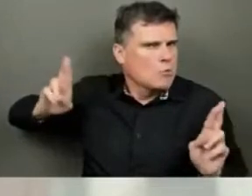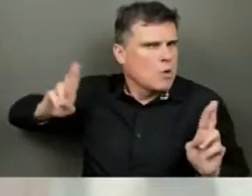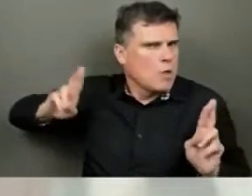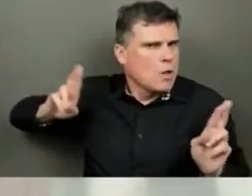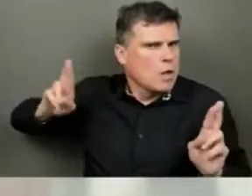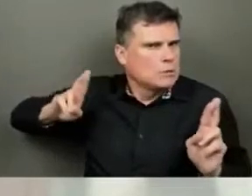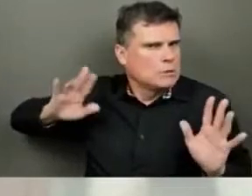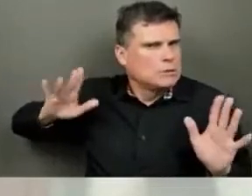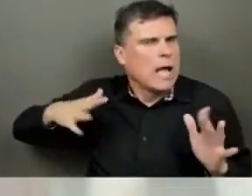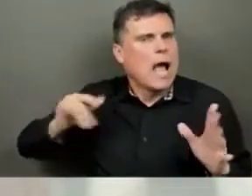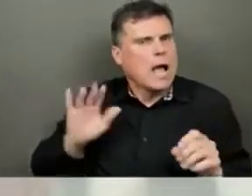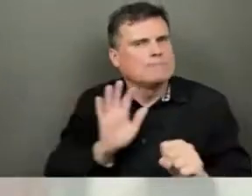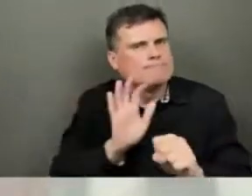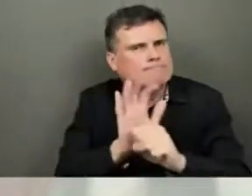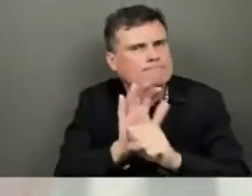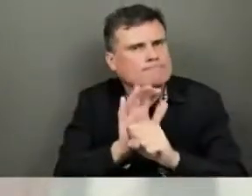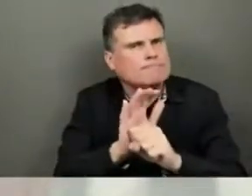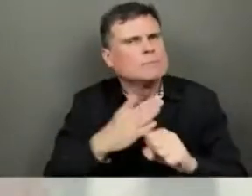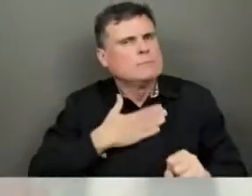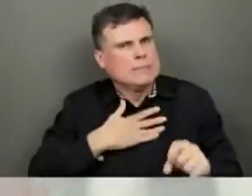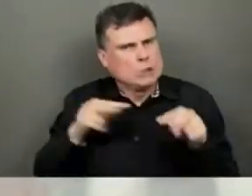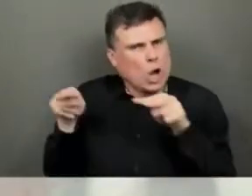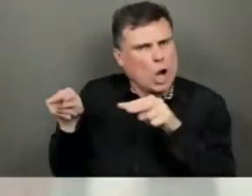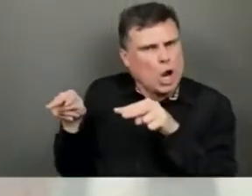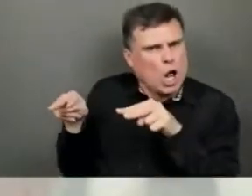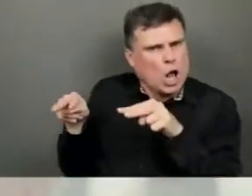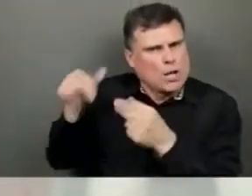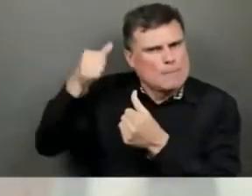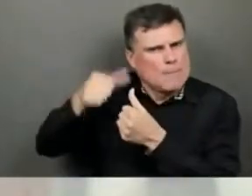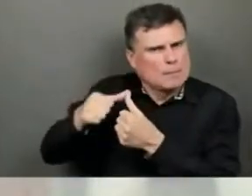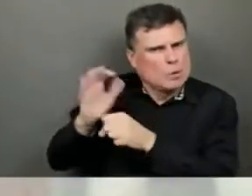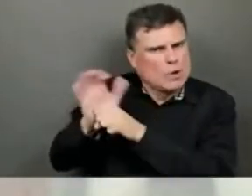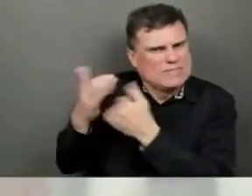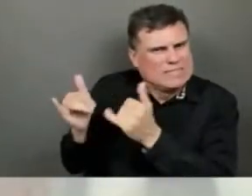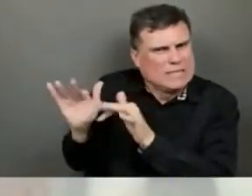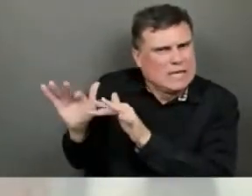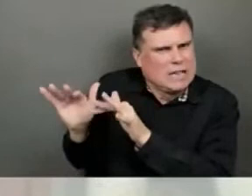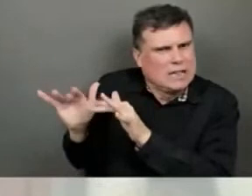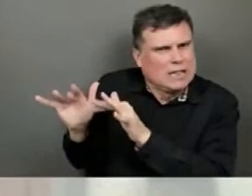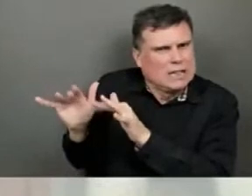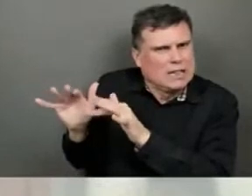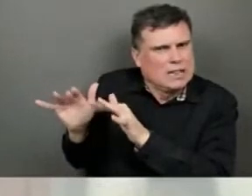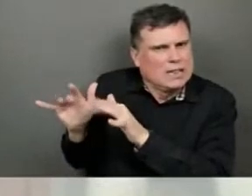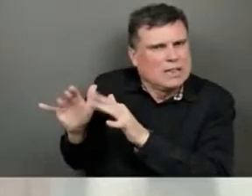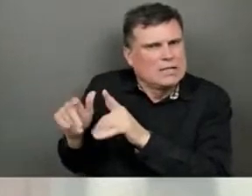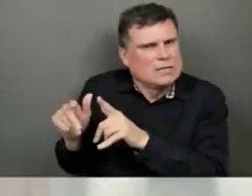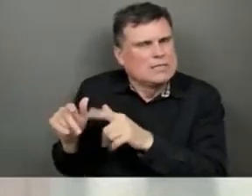and to focus on. Which is kind of a long answer, sorry.